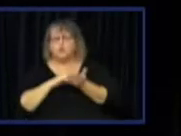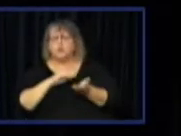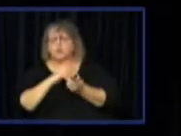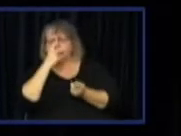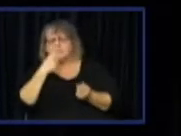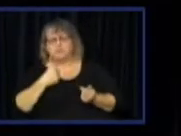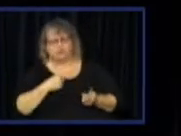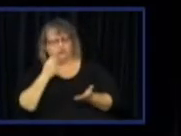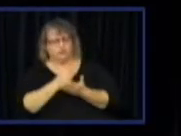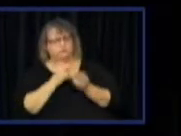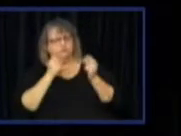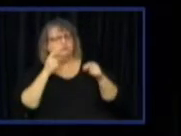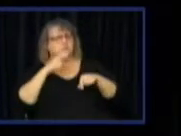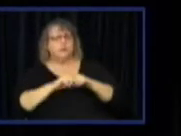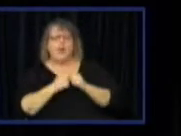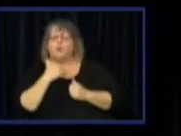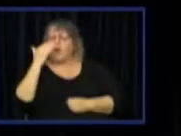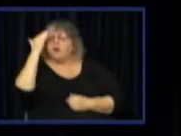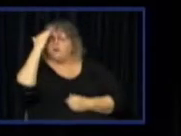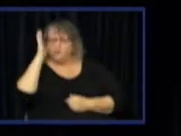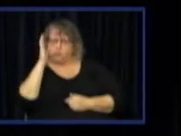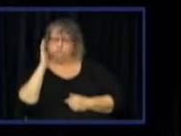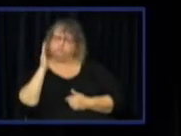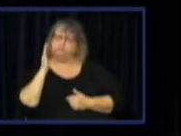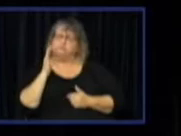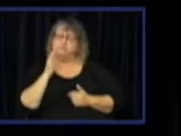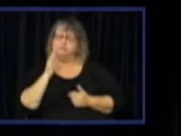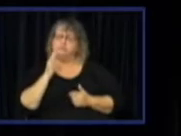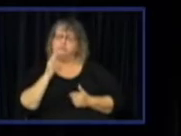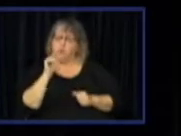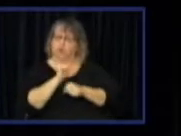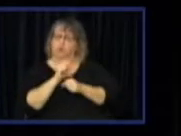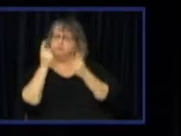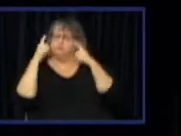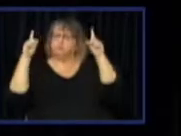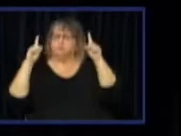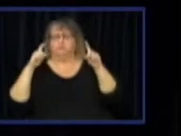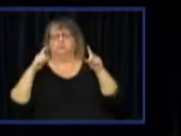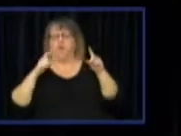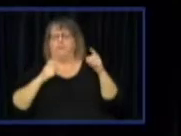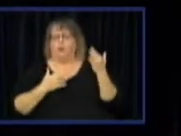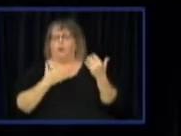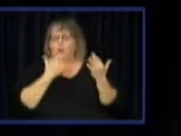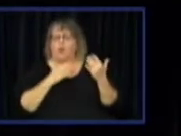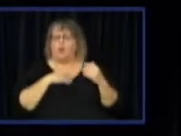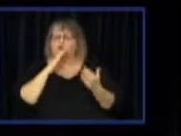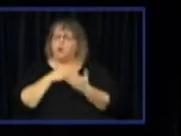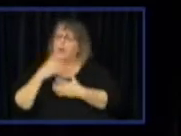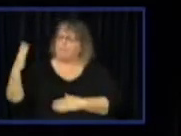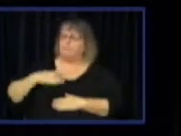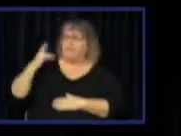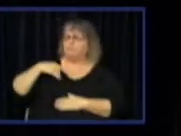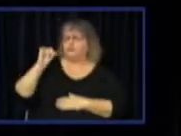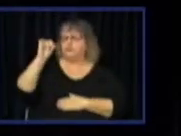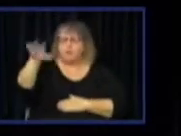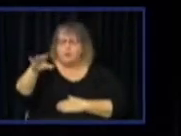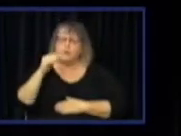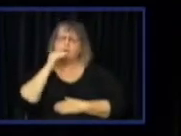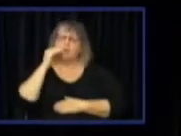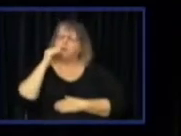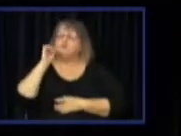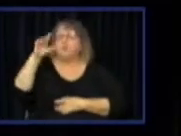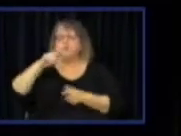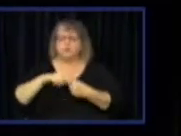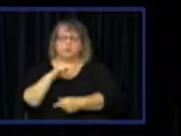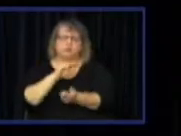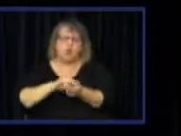I'm going to be treated appropriately for my stroke? You know, maybe it's better for me to wait for my daughter to come home from work and drive me to